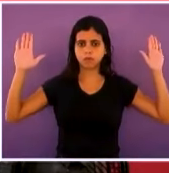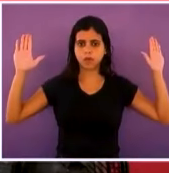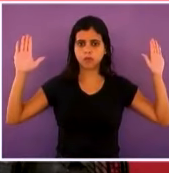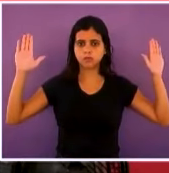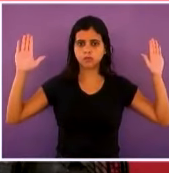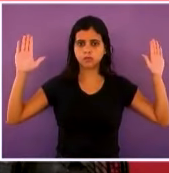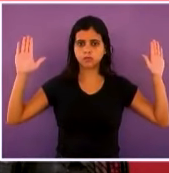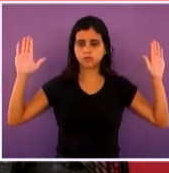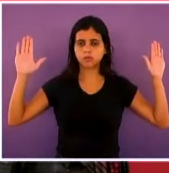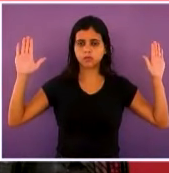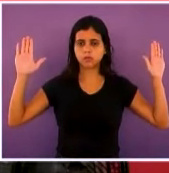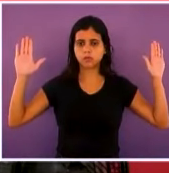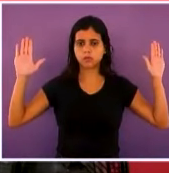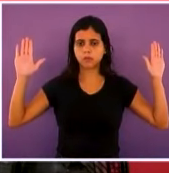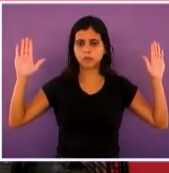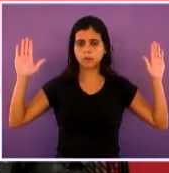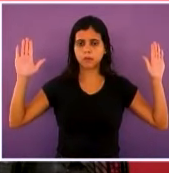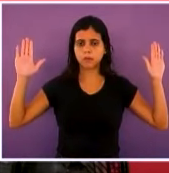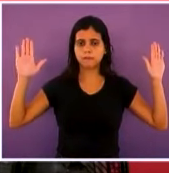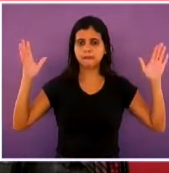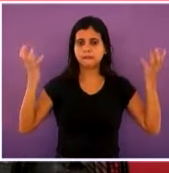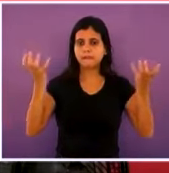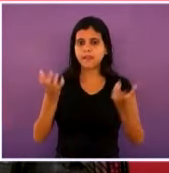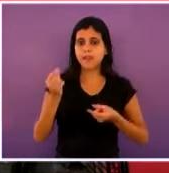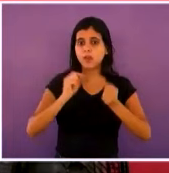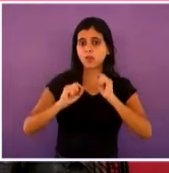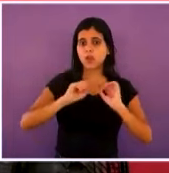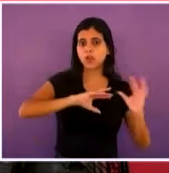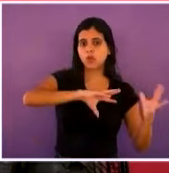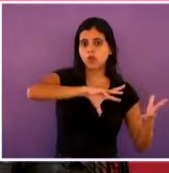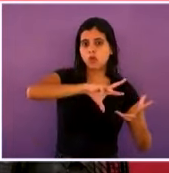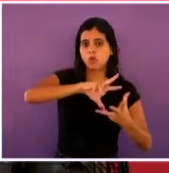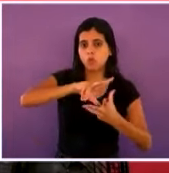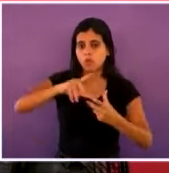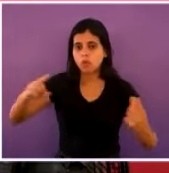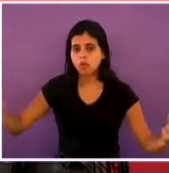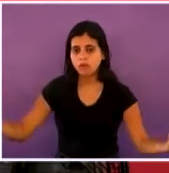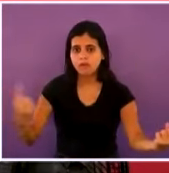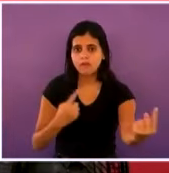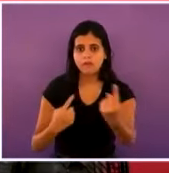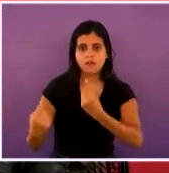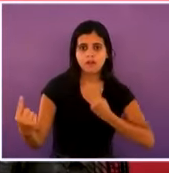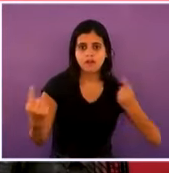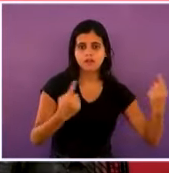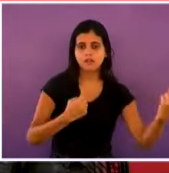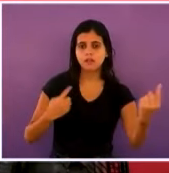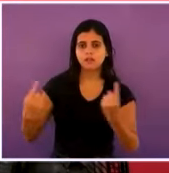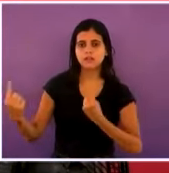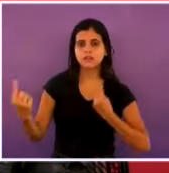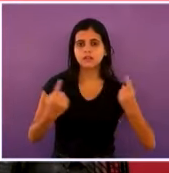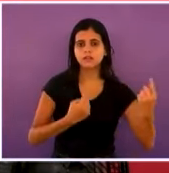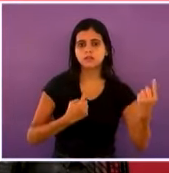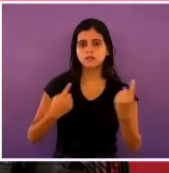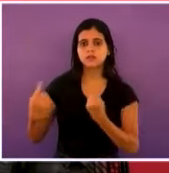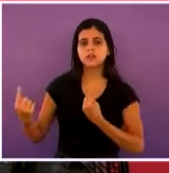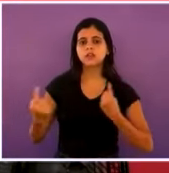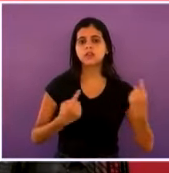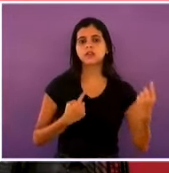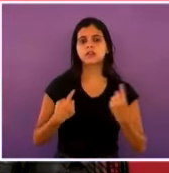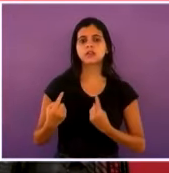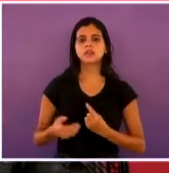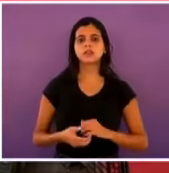whole world to come in. Querendo que o mundo inteiro venha. And the two stretched arms are